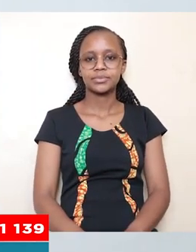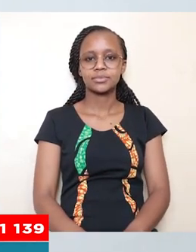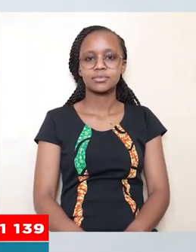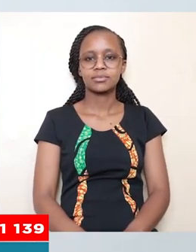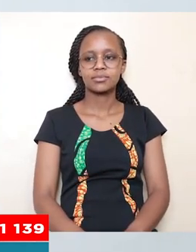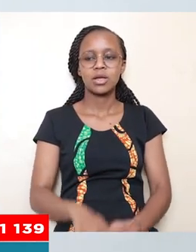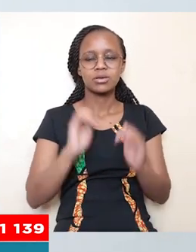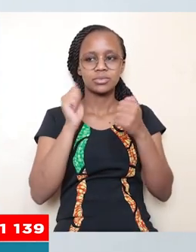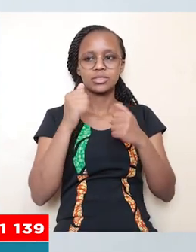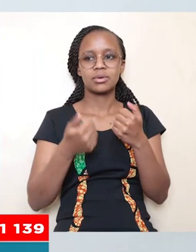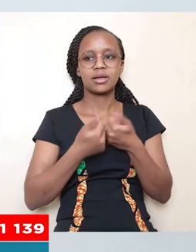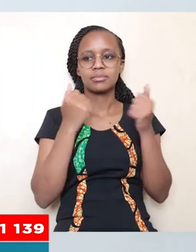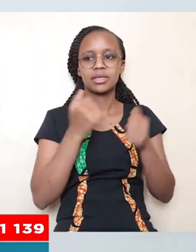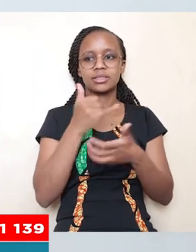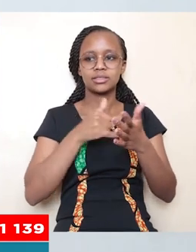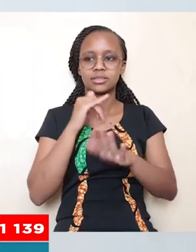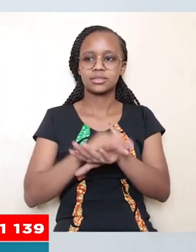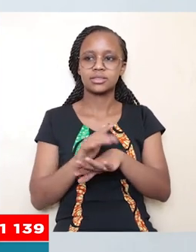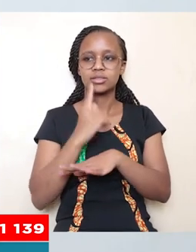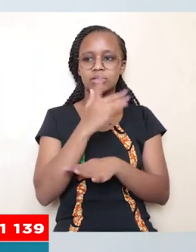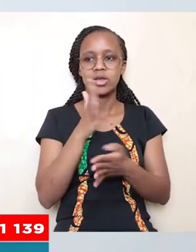iwezekane. Ni vizuri.